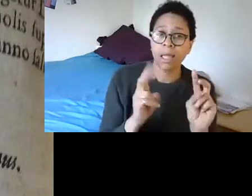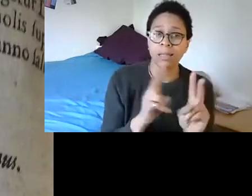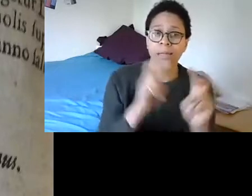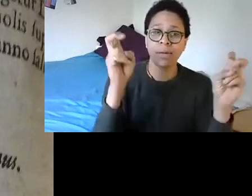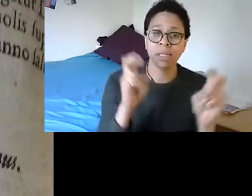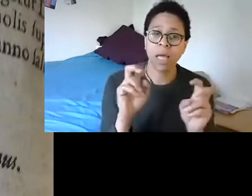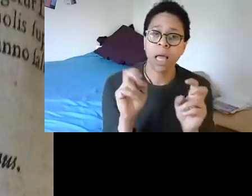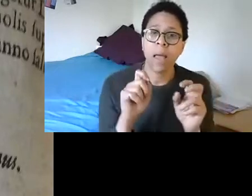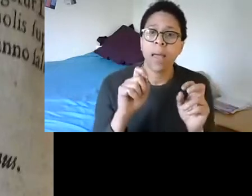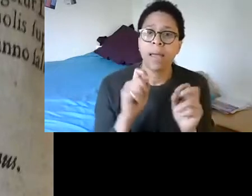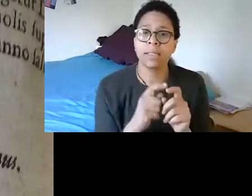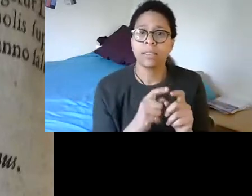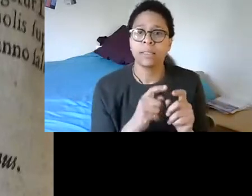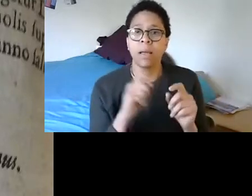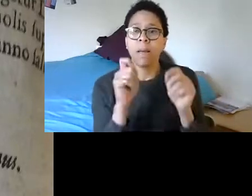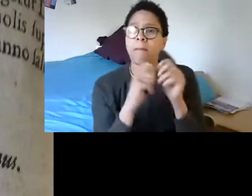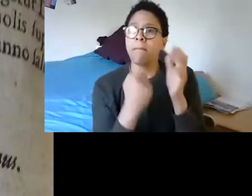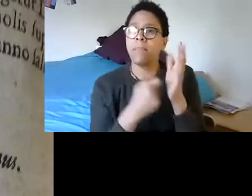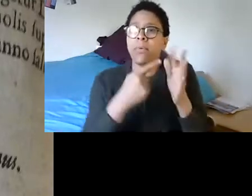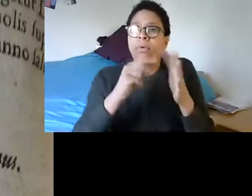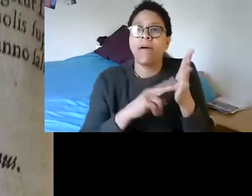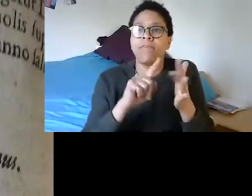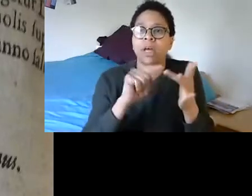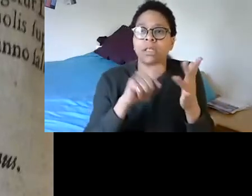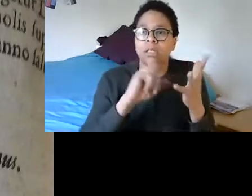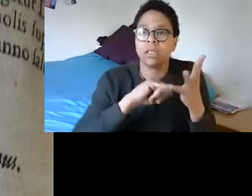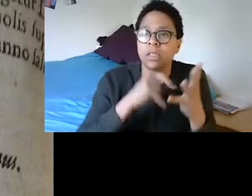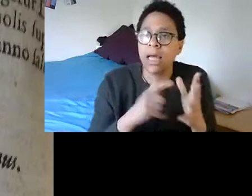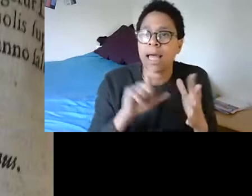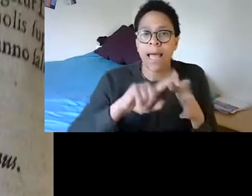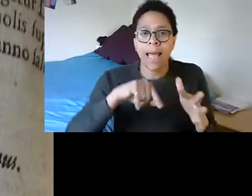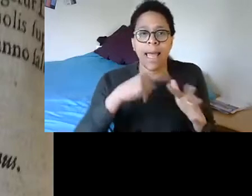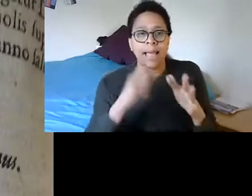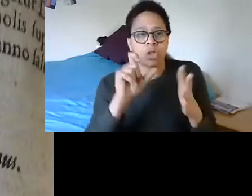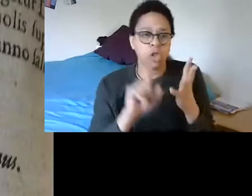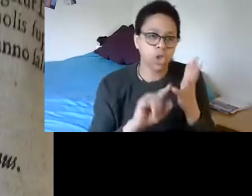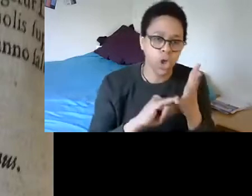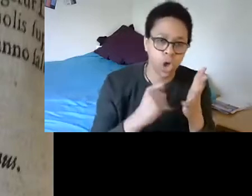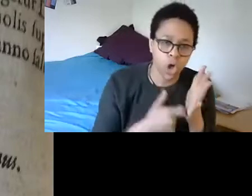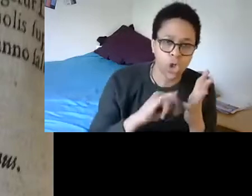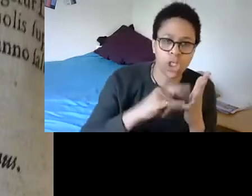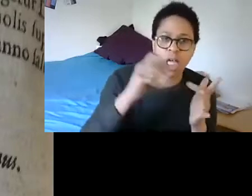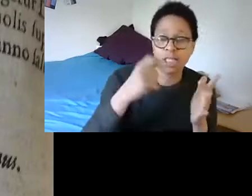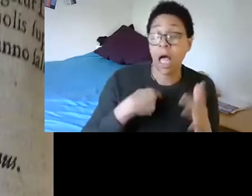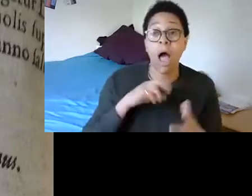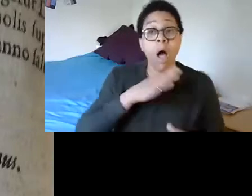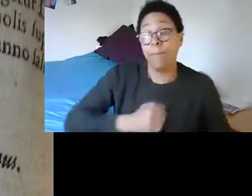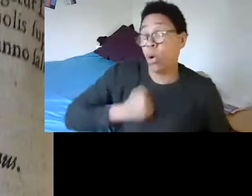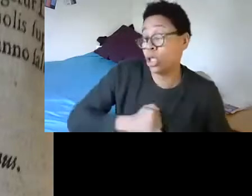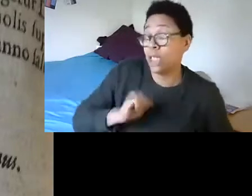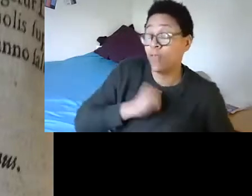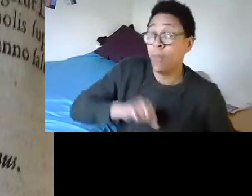in Bathologium Cursitani, and I apologise in advance for the terrible pronunciations that I'll be giving. And this book was